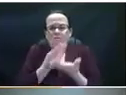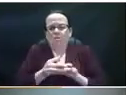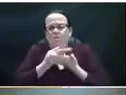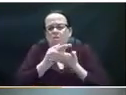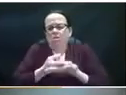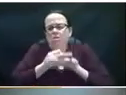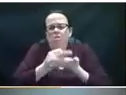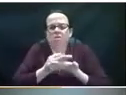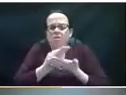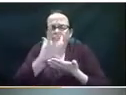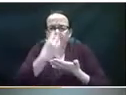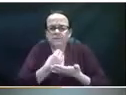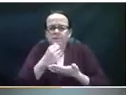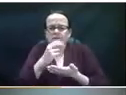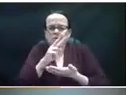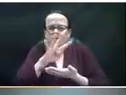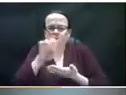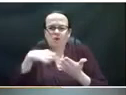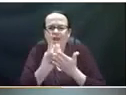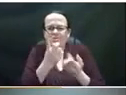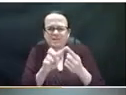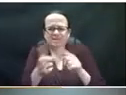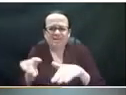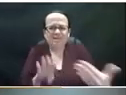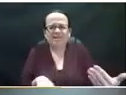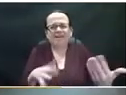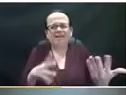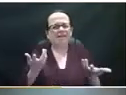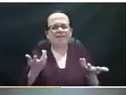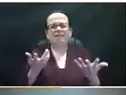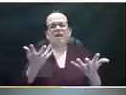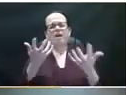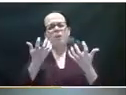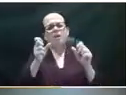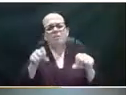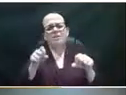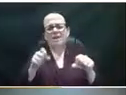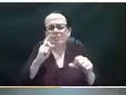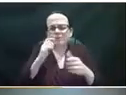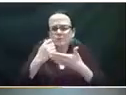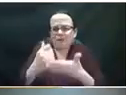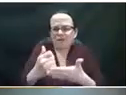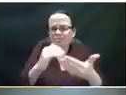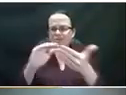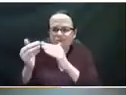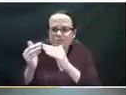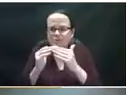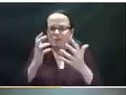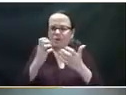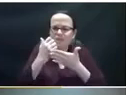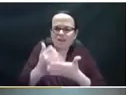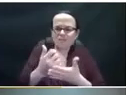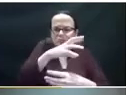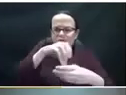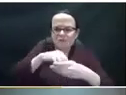bed 24 hours around the clock until I die. I want to be able to make a contribution to society. I want to be able to make